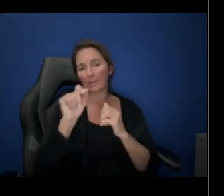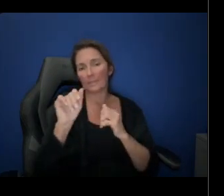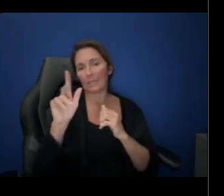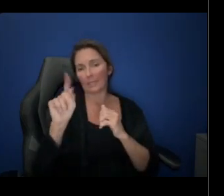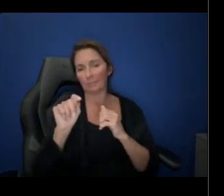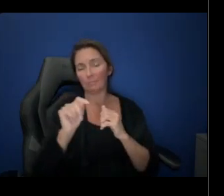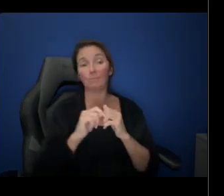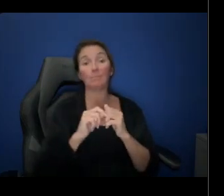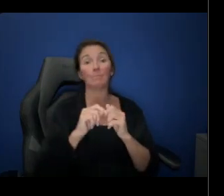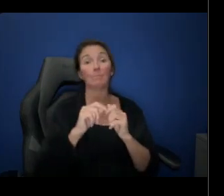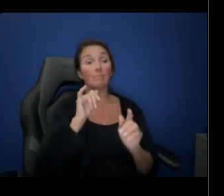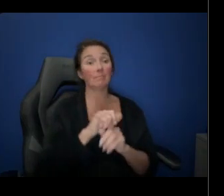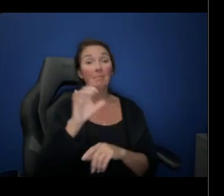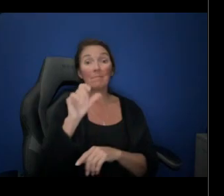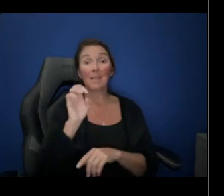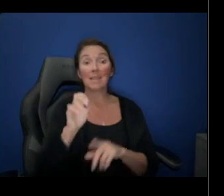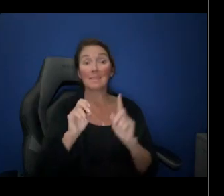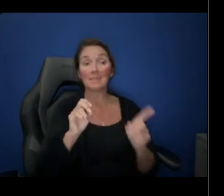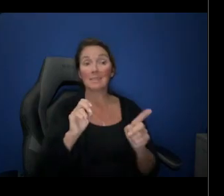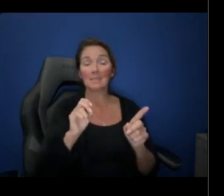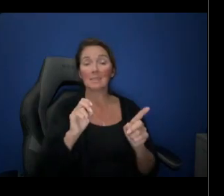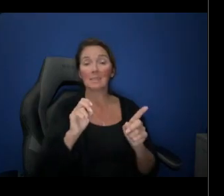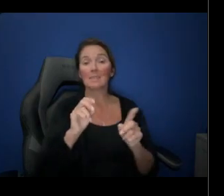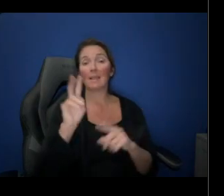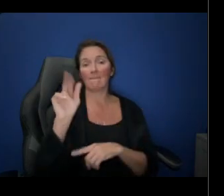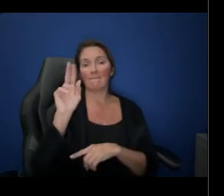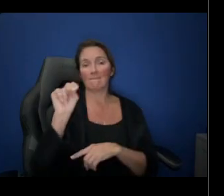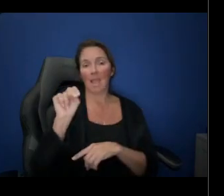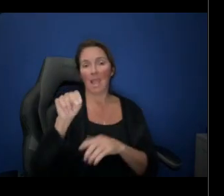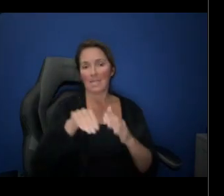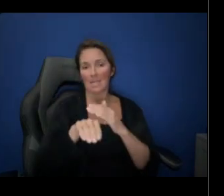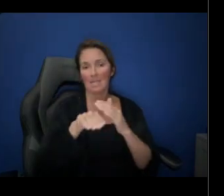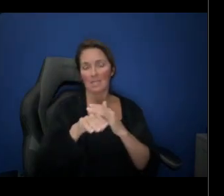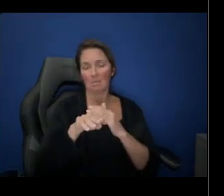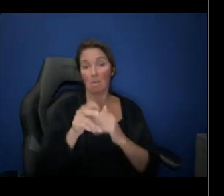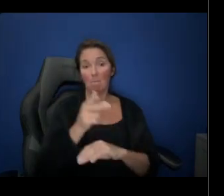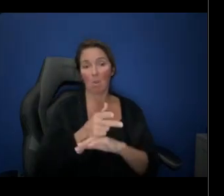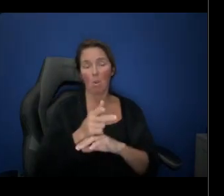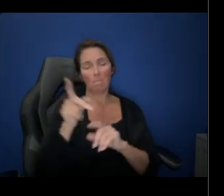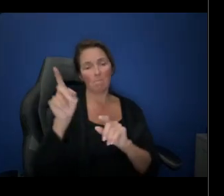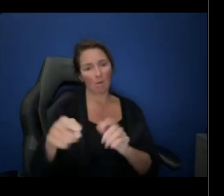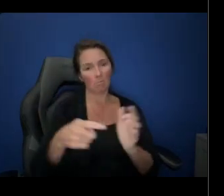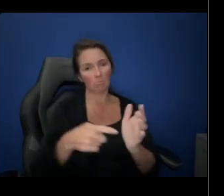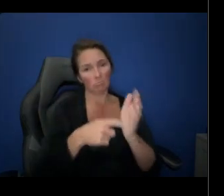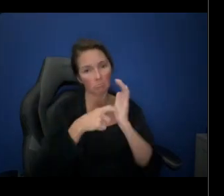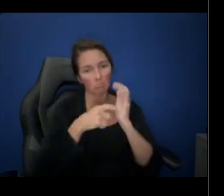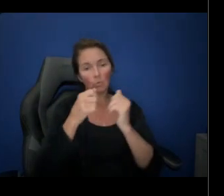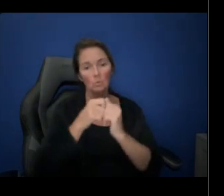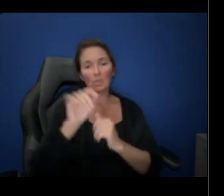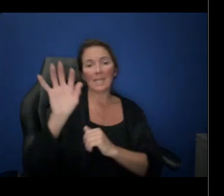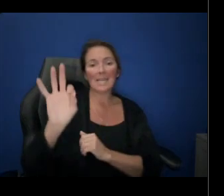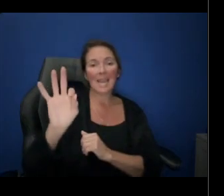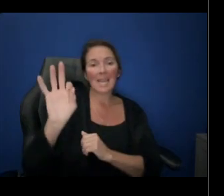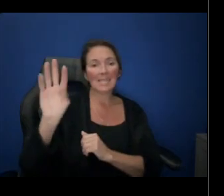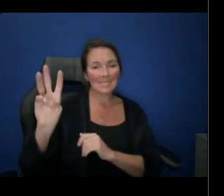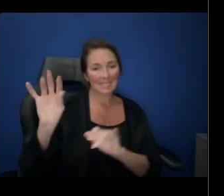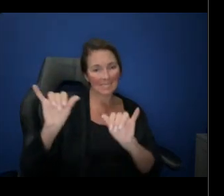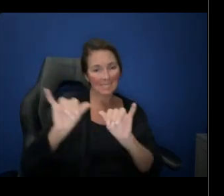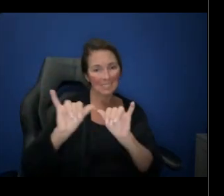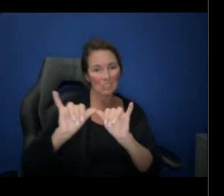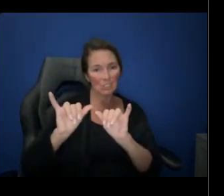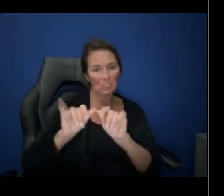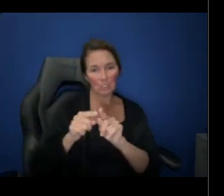In these cases, van accessible parking is required with a 96-inch